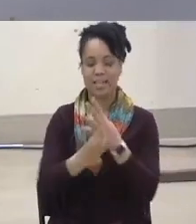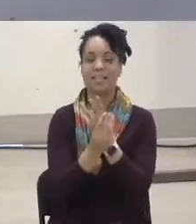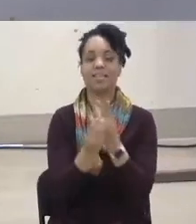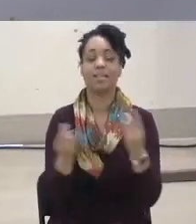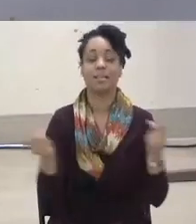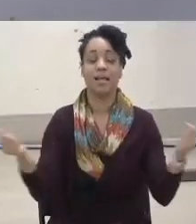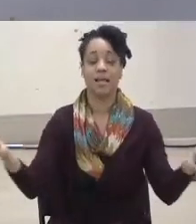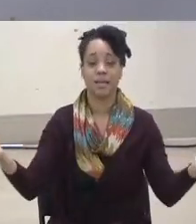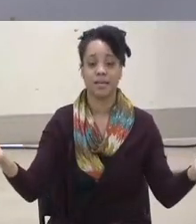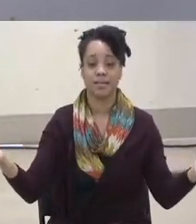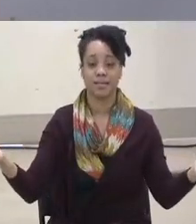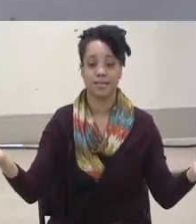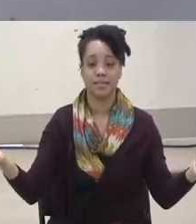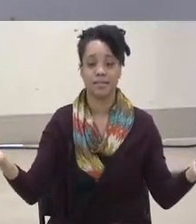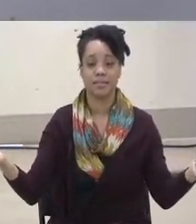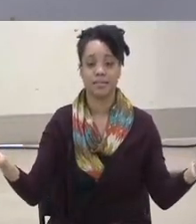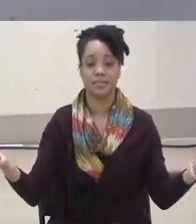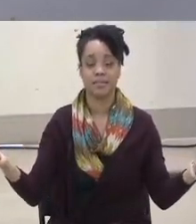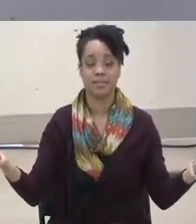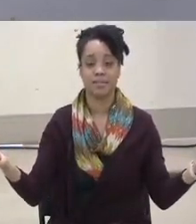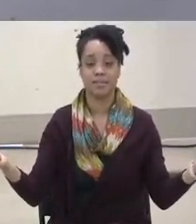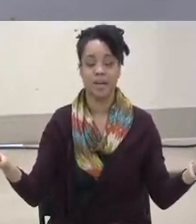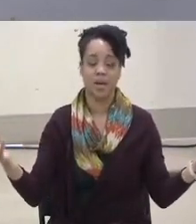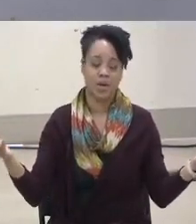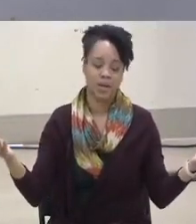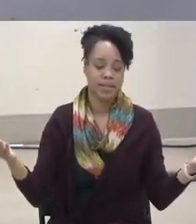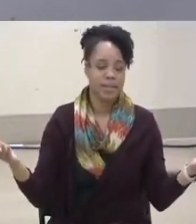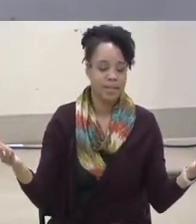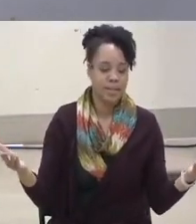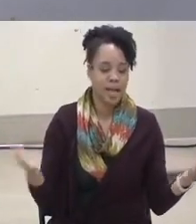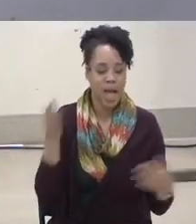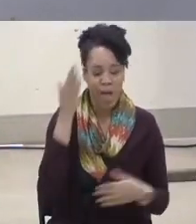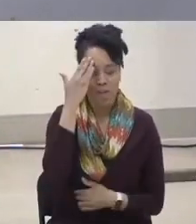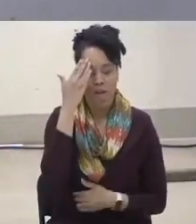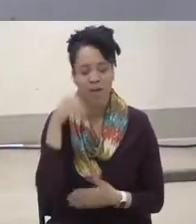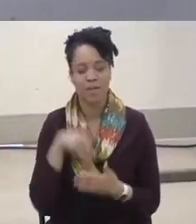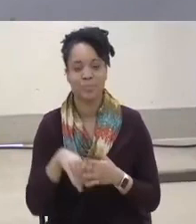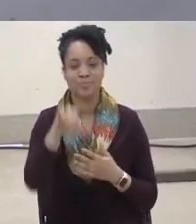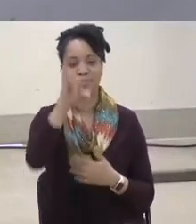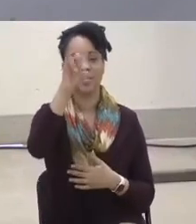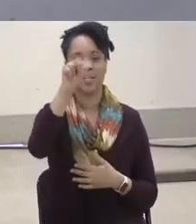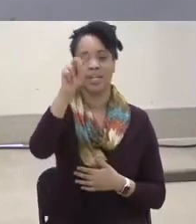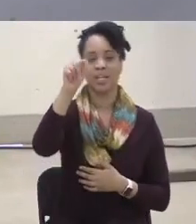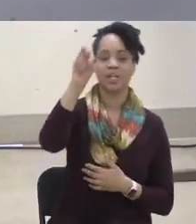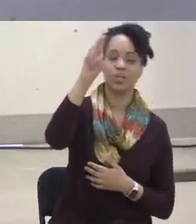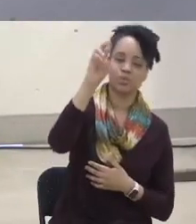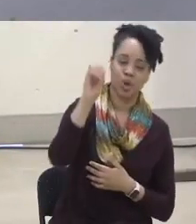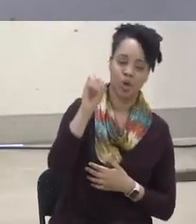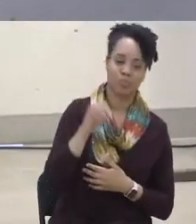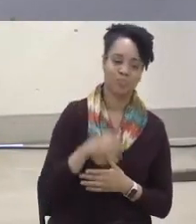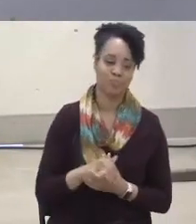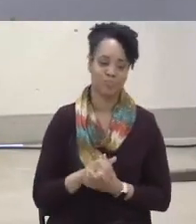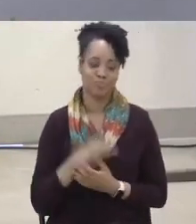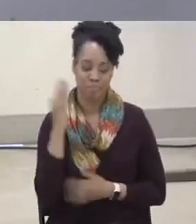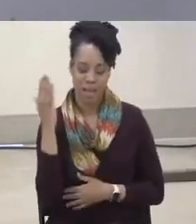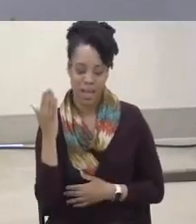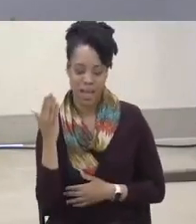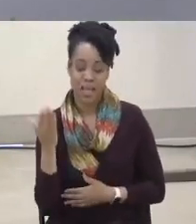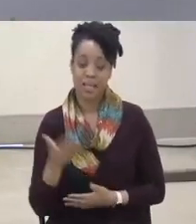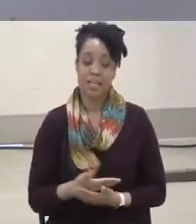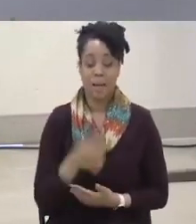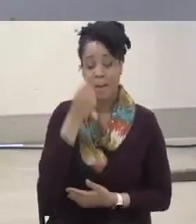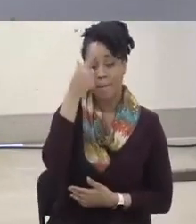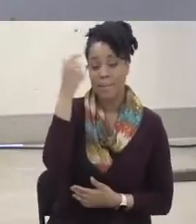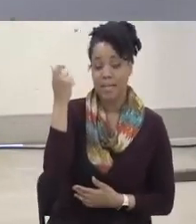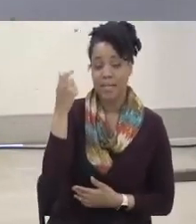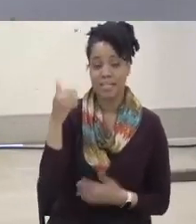hacer la diferencia en la tierra. Well, I thought this would be introduction Bueno, yo pensé que esto era solamente la introducción, because